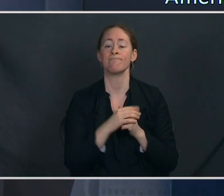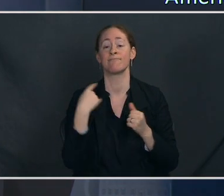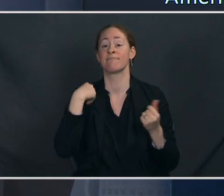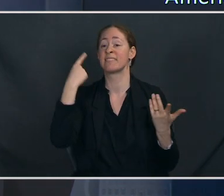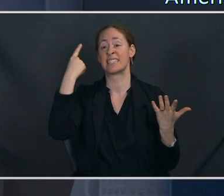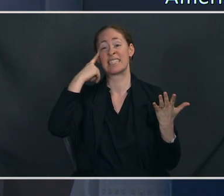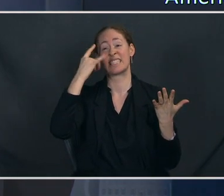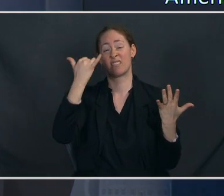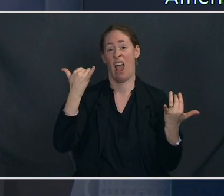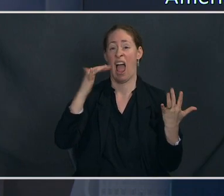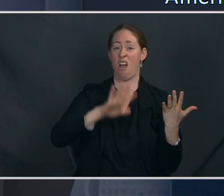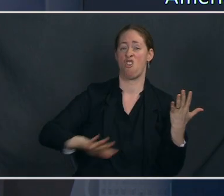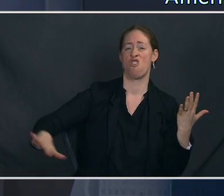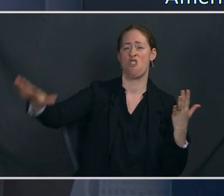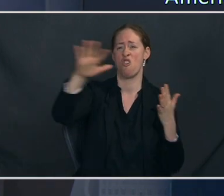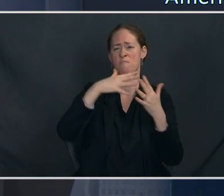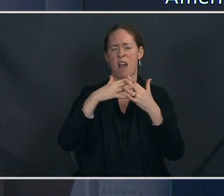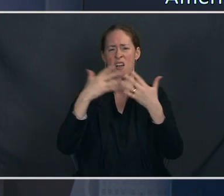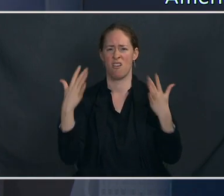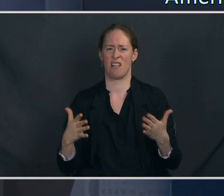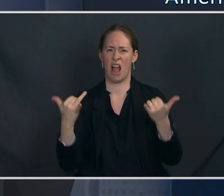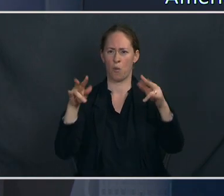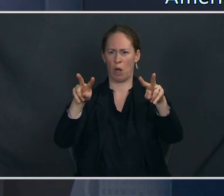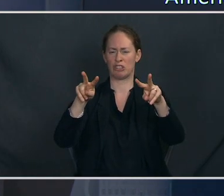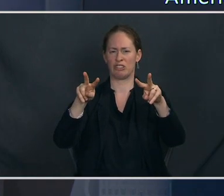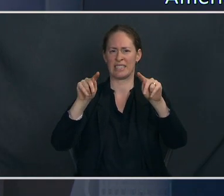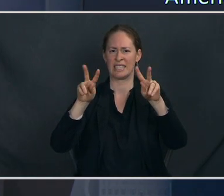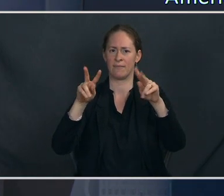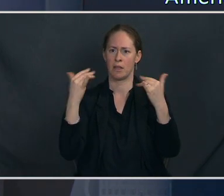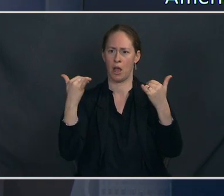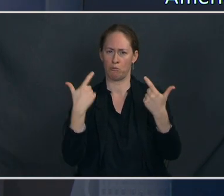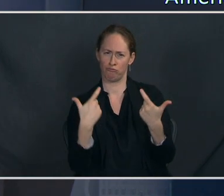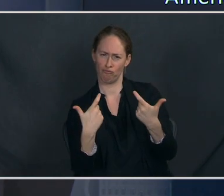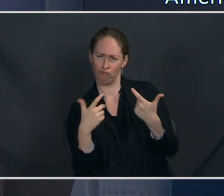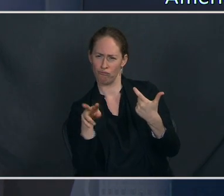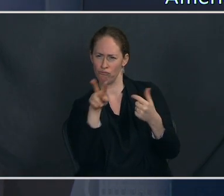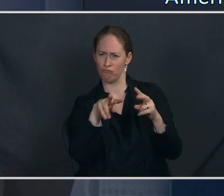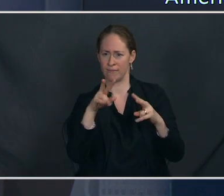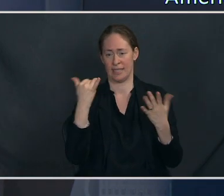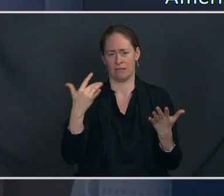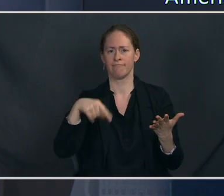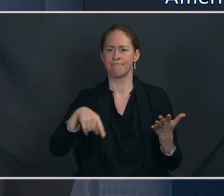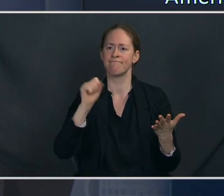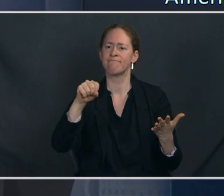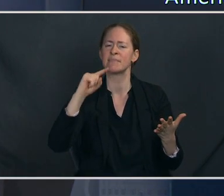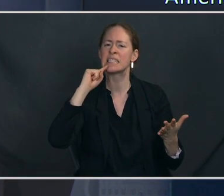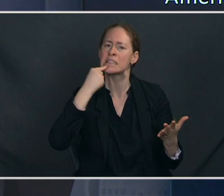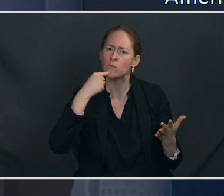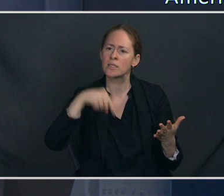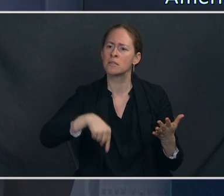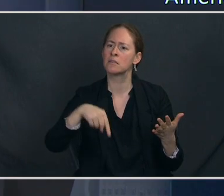their television sets, just how serious a problem we face from nationalists and white supremacists who